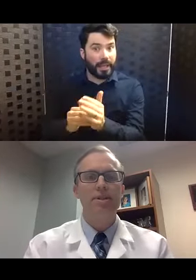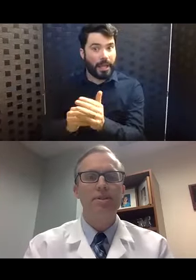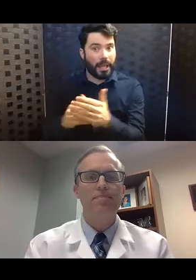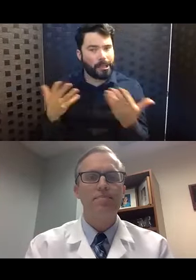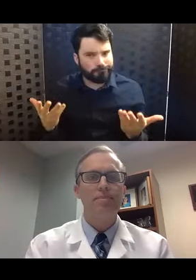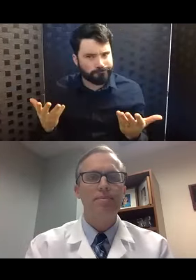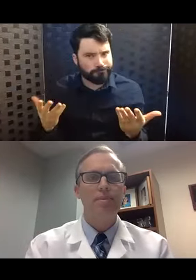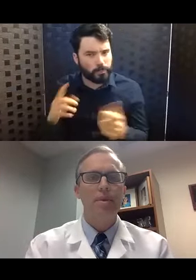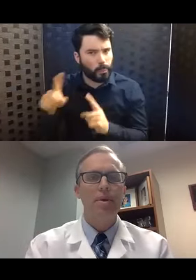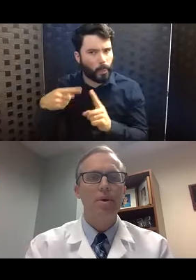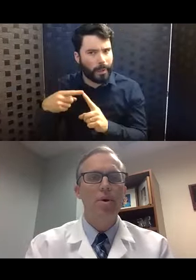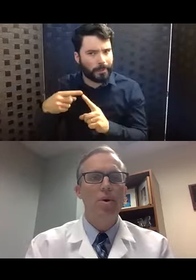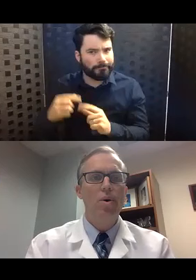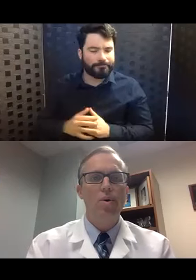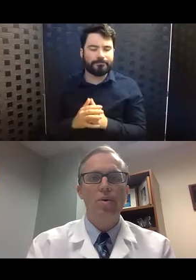slide, please?